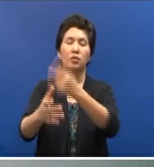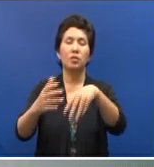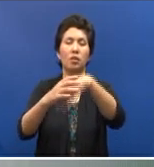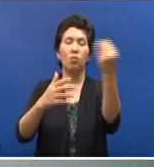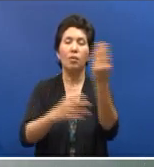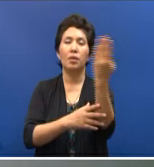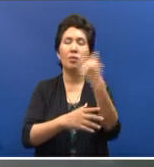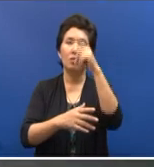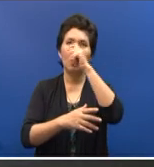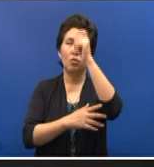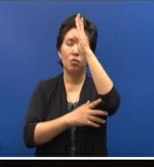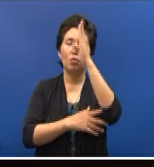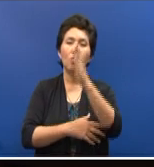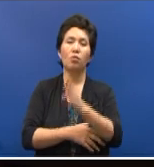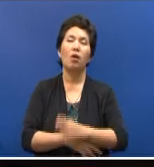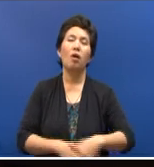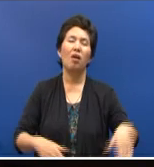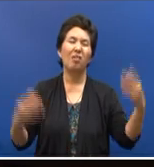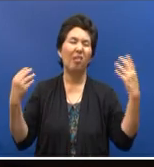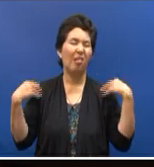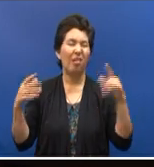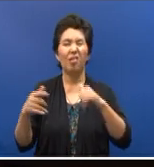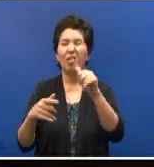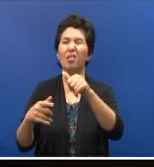as gods, okay, witches, okay,